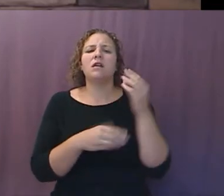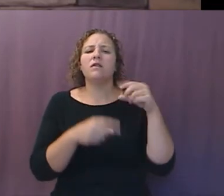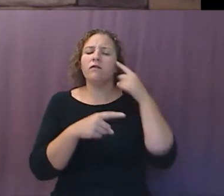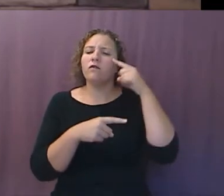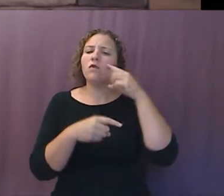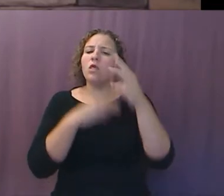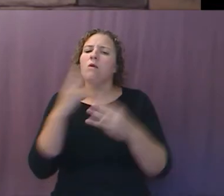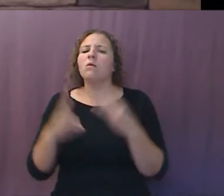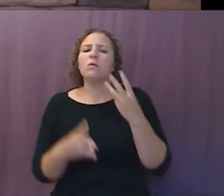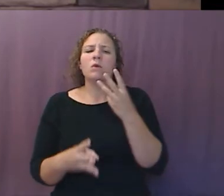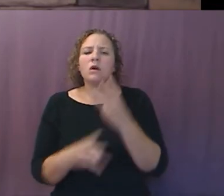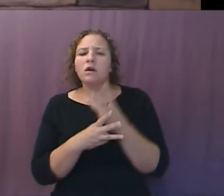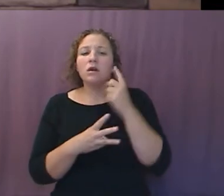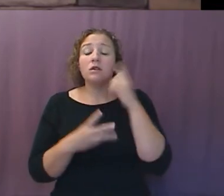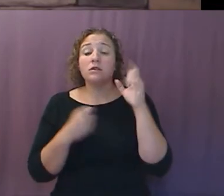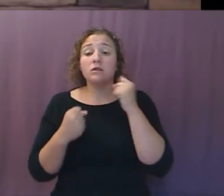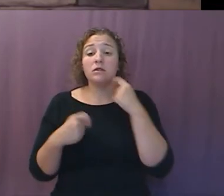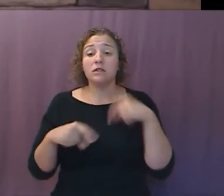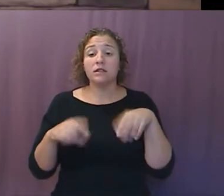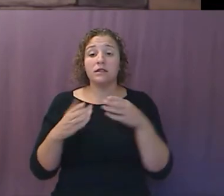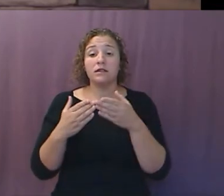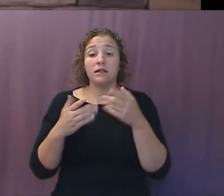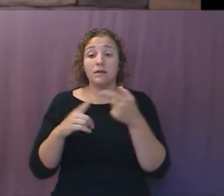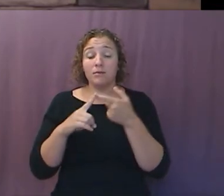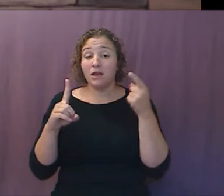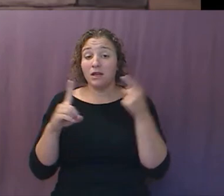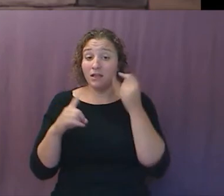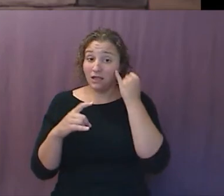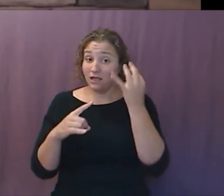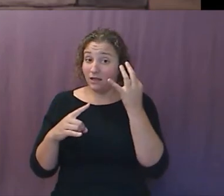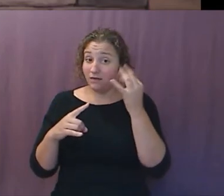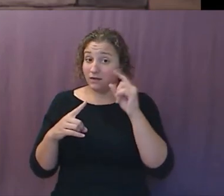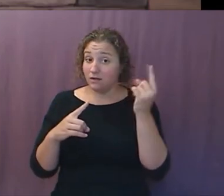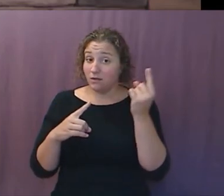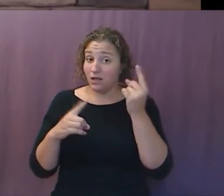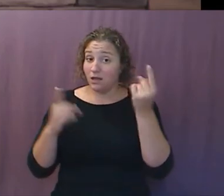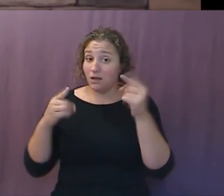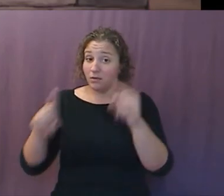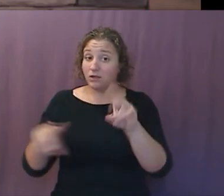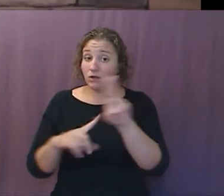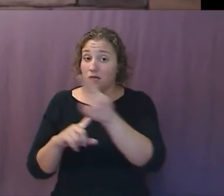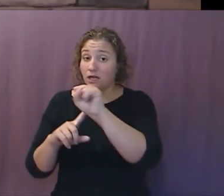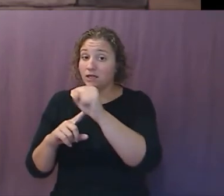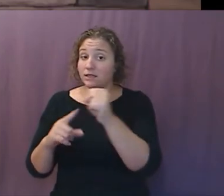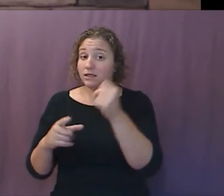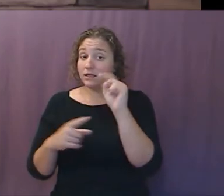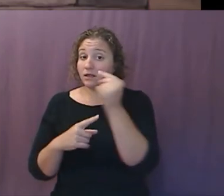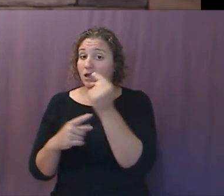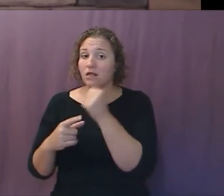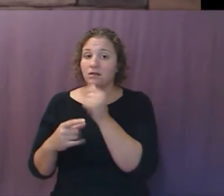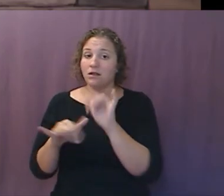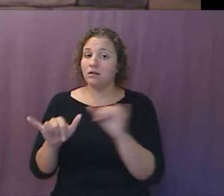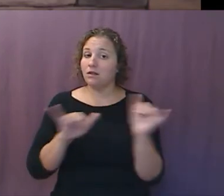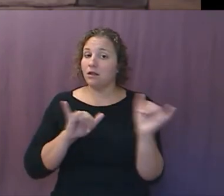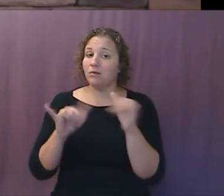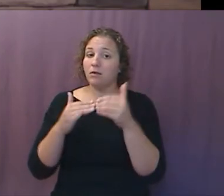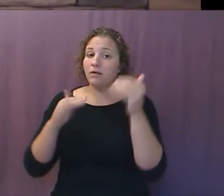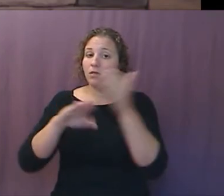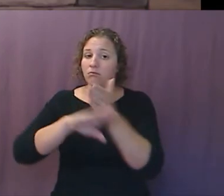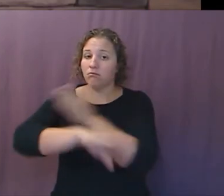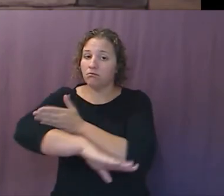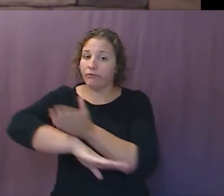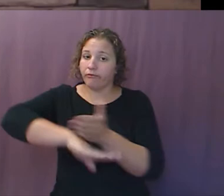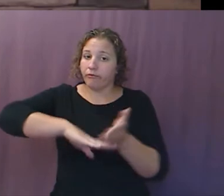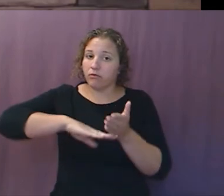Unless things happen in the U.S., that suddenly the dollar isn't what it used to be, and we get into trouble. So lastly, one more thing. It's an interesting